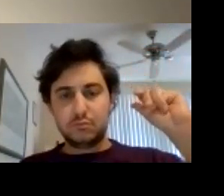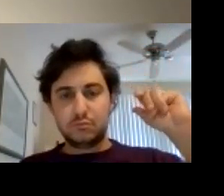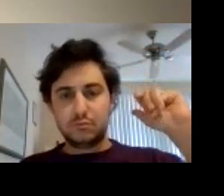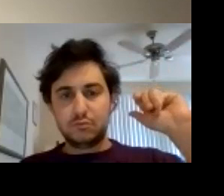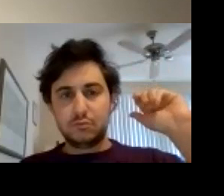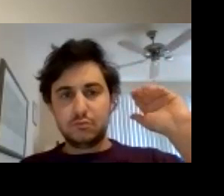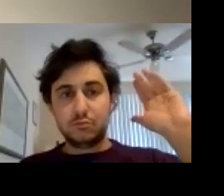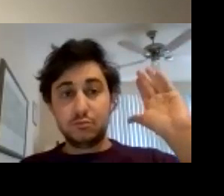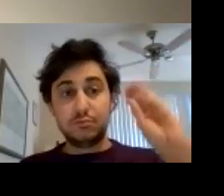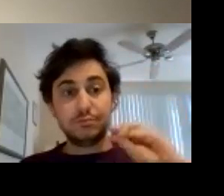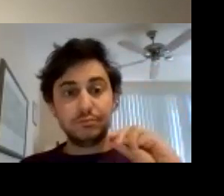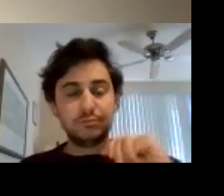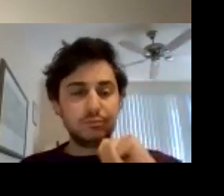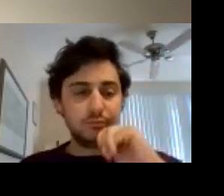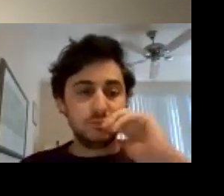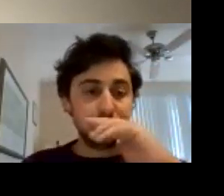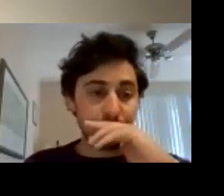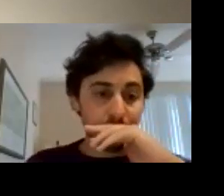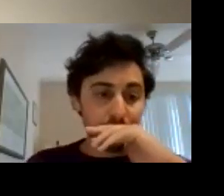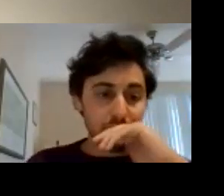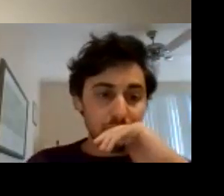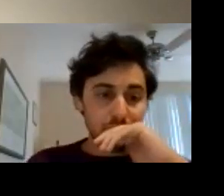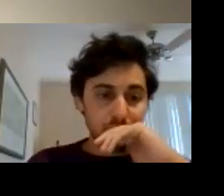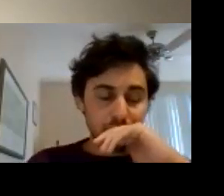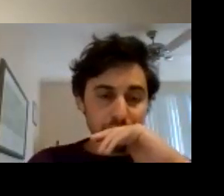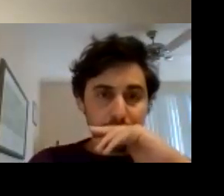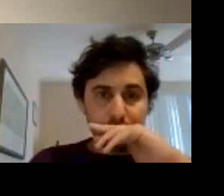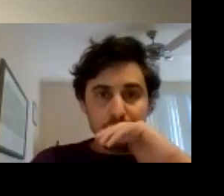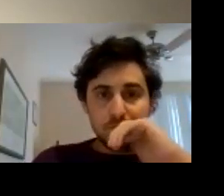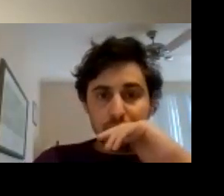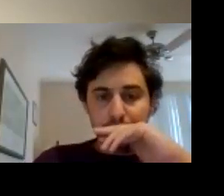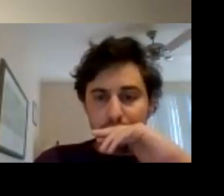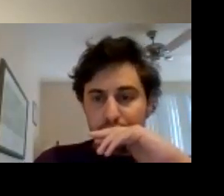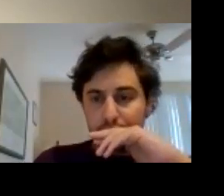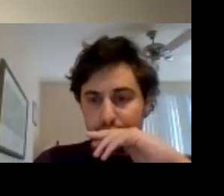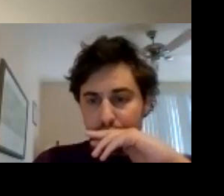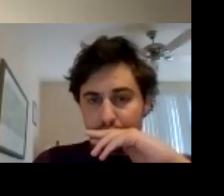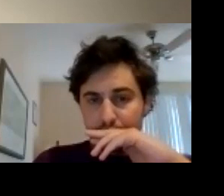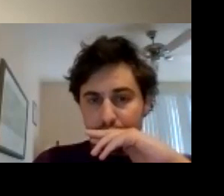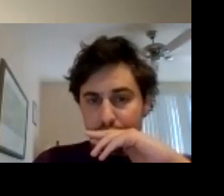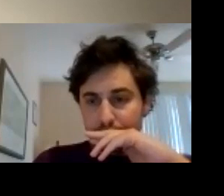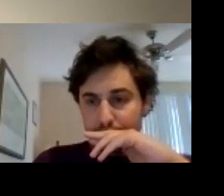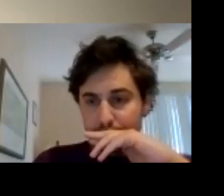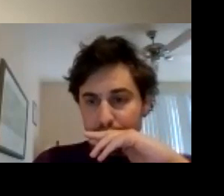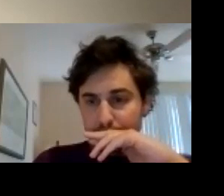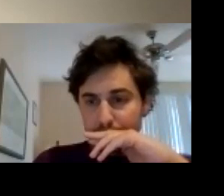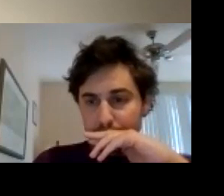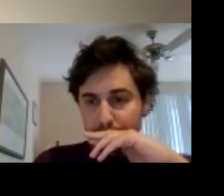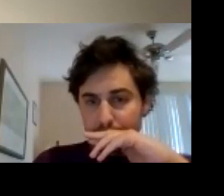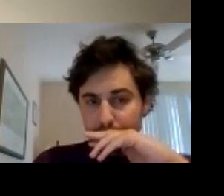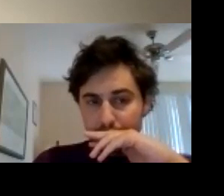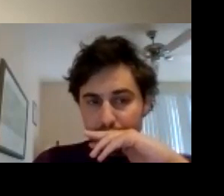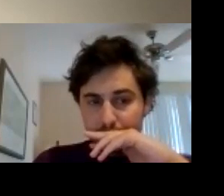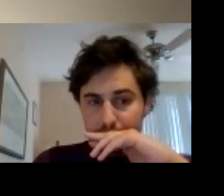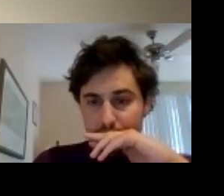Go ahead, Margarita. Okay, can you hear me now? Mhm. Hi, good afternoon. Thank you so much for the lovely information and